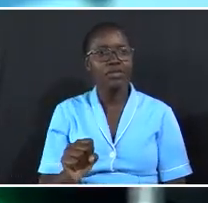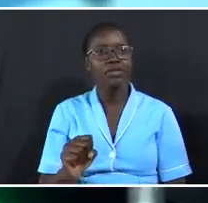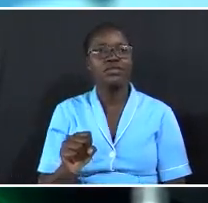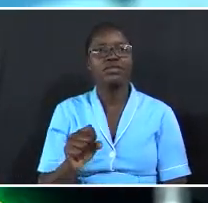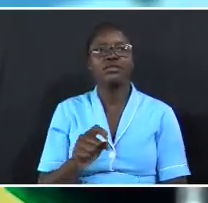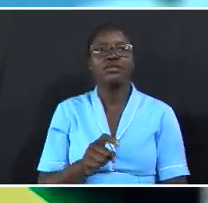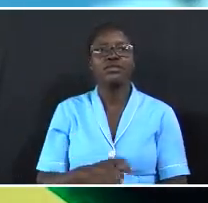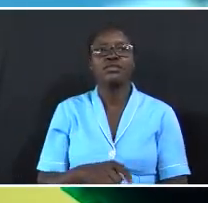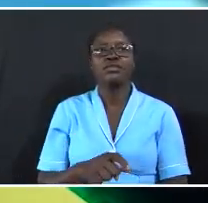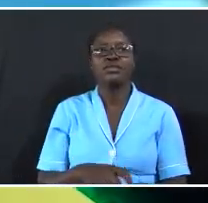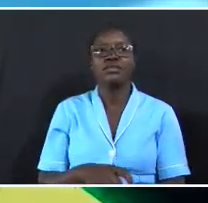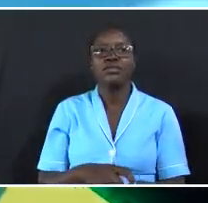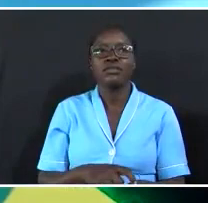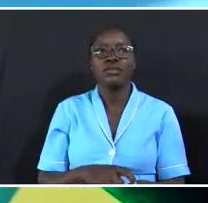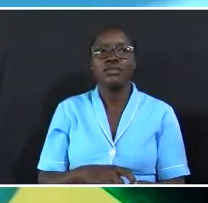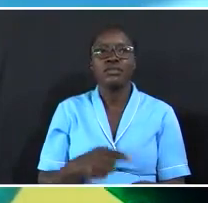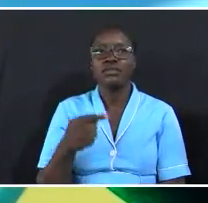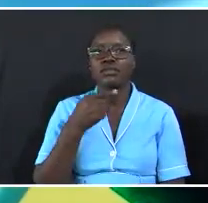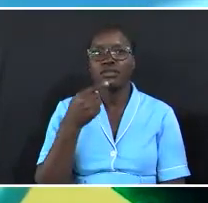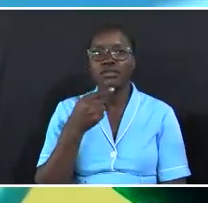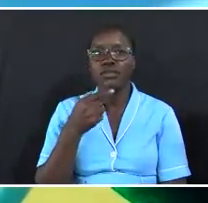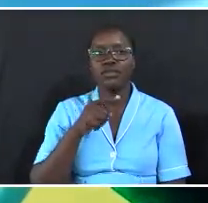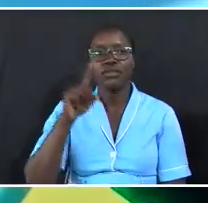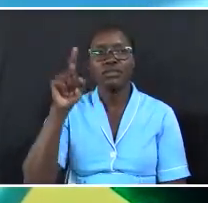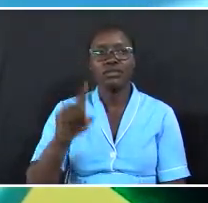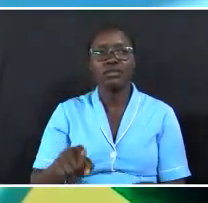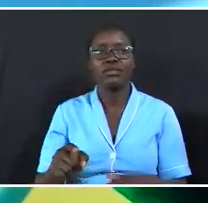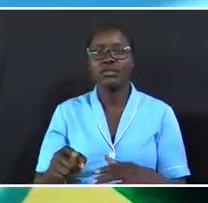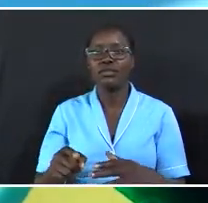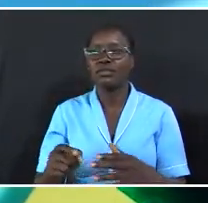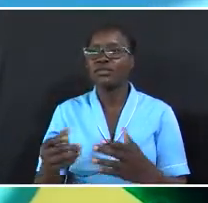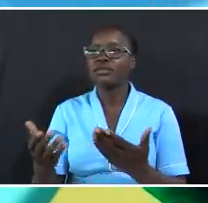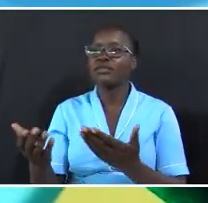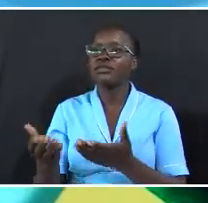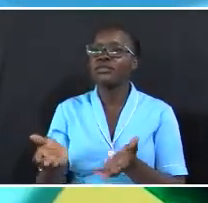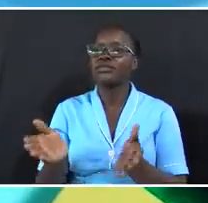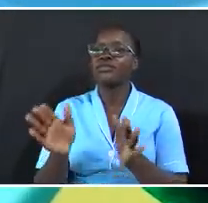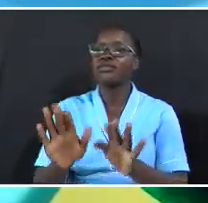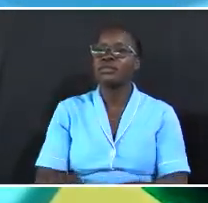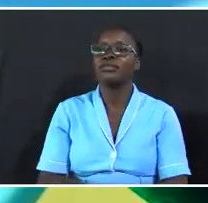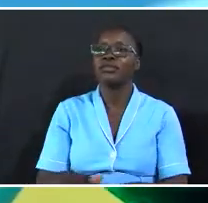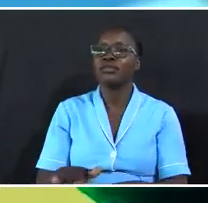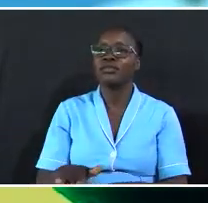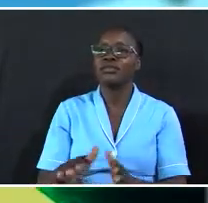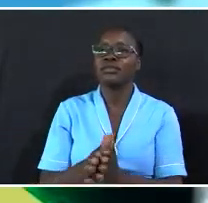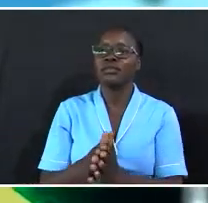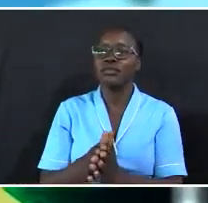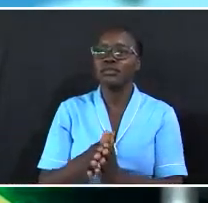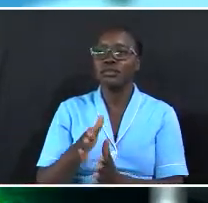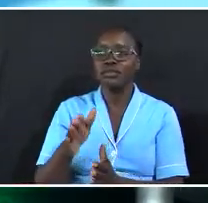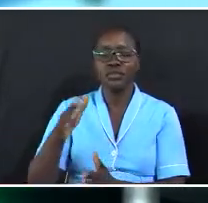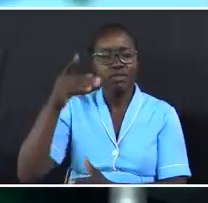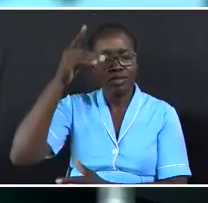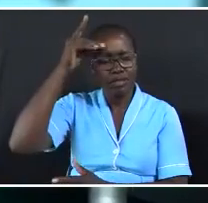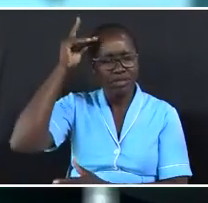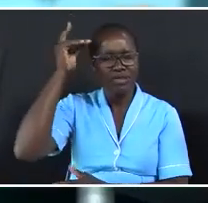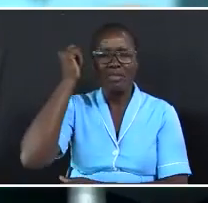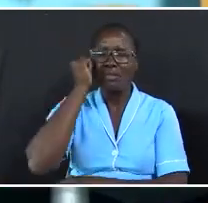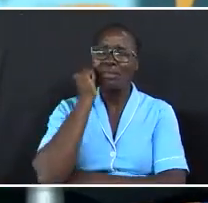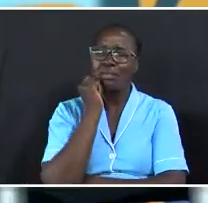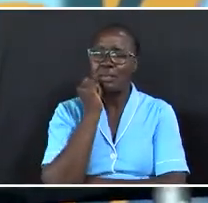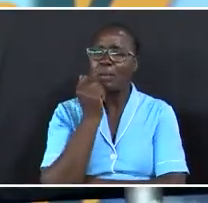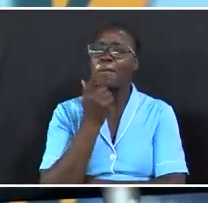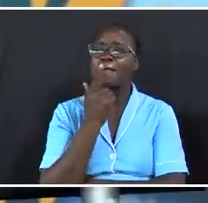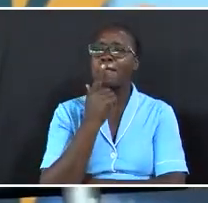came to a time when they said that we must throw Daniel in the lion's den, the king was sad. You remember that story?